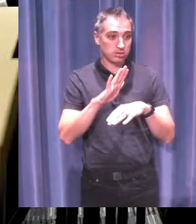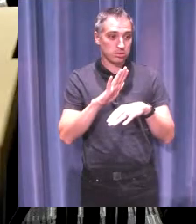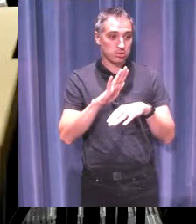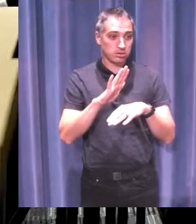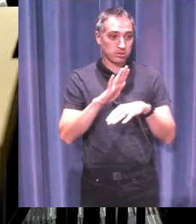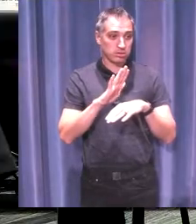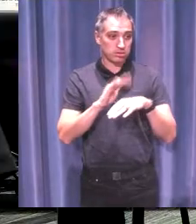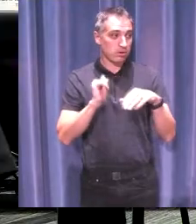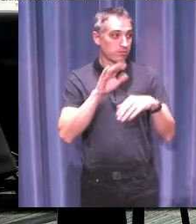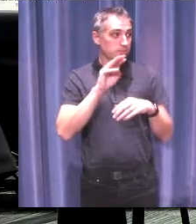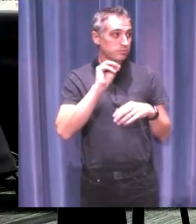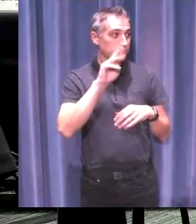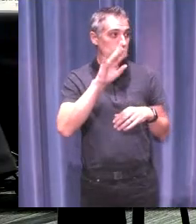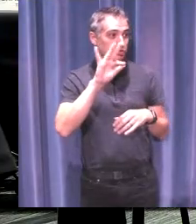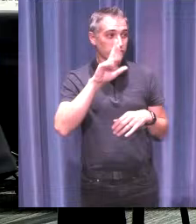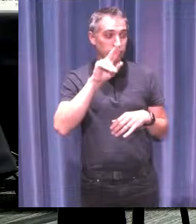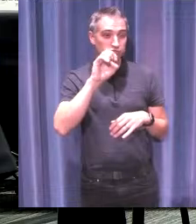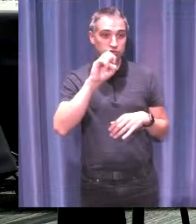Freeman?